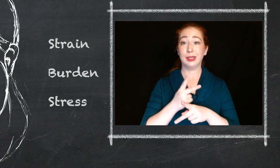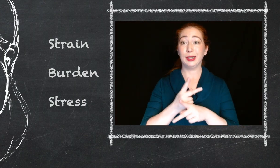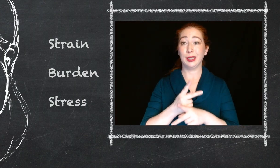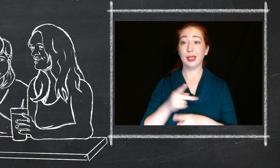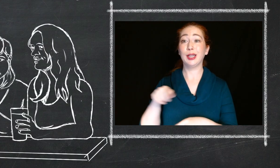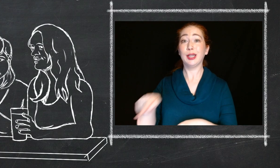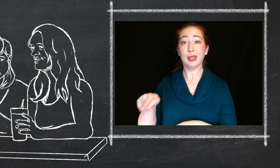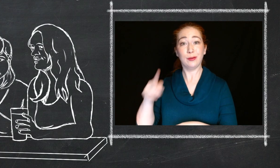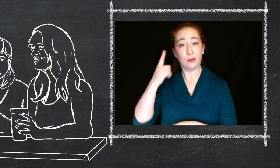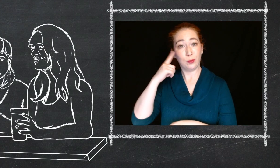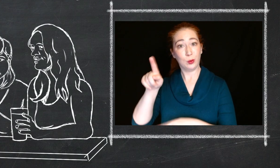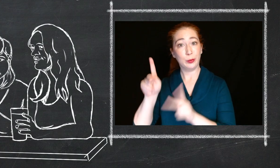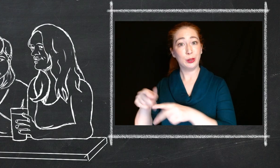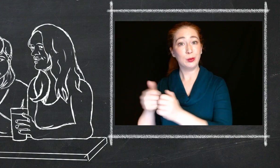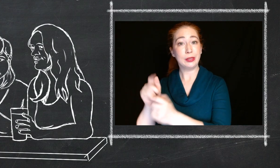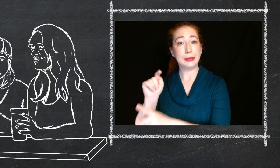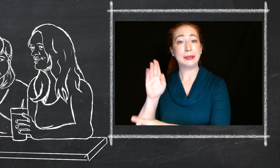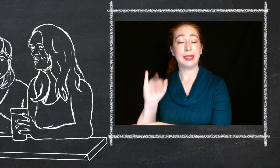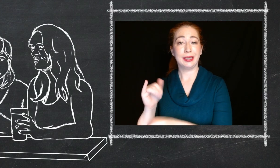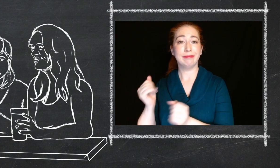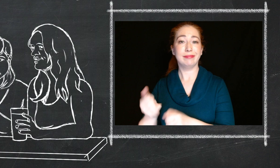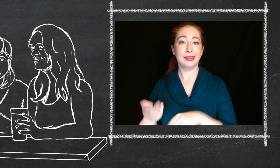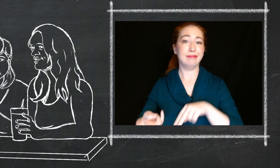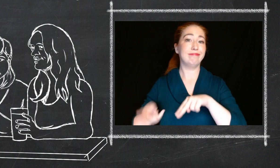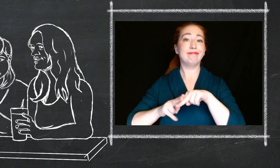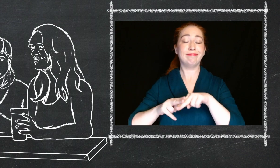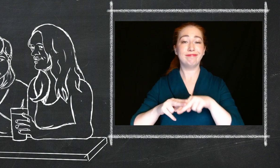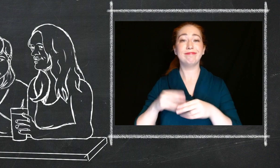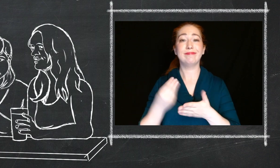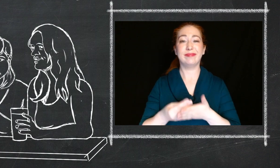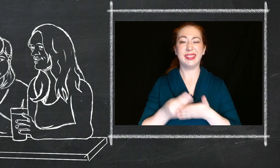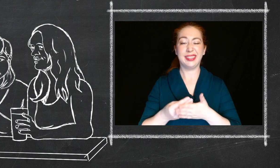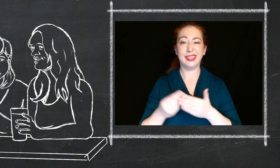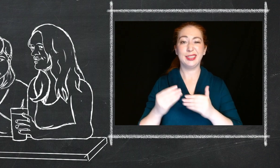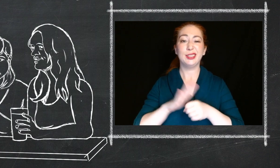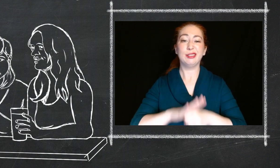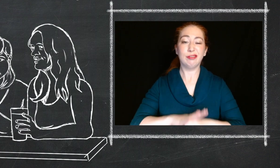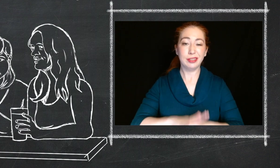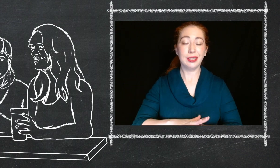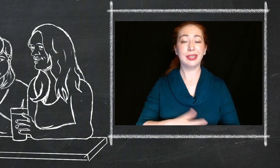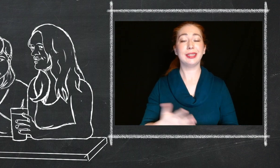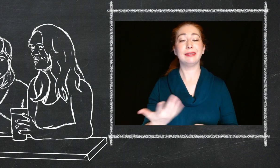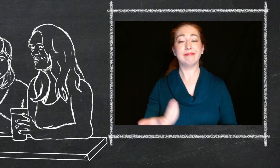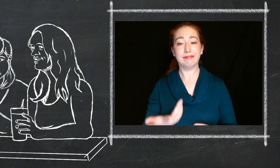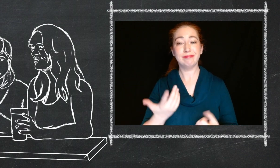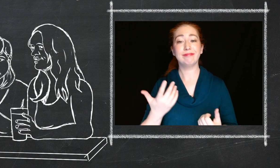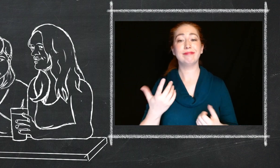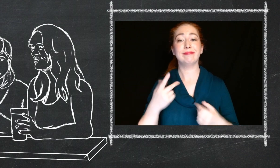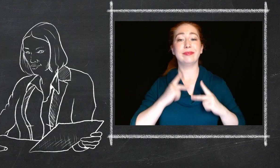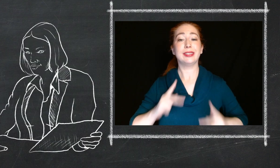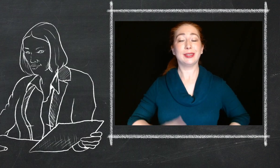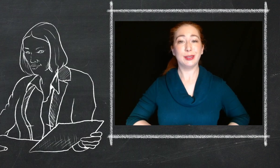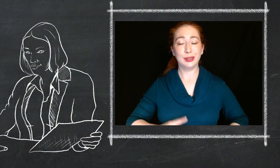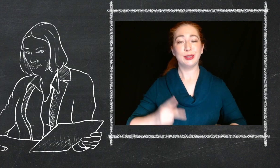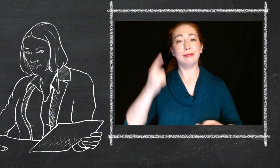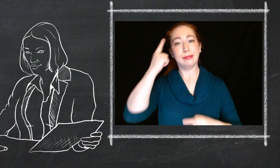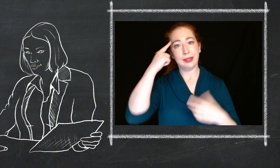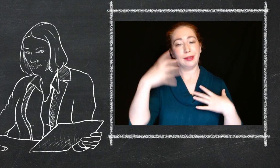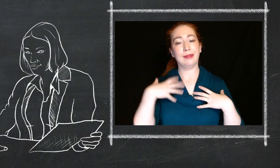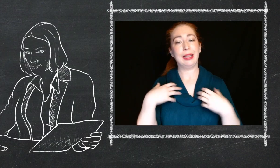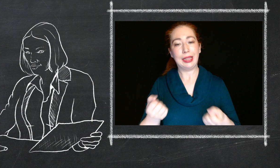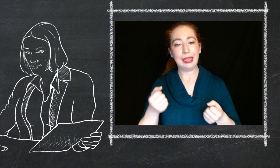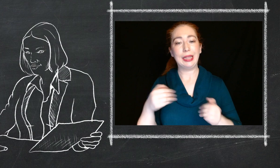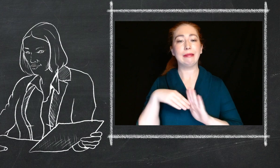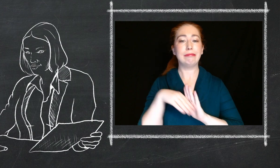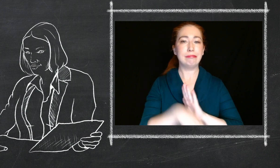Care partners may have negative changes in their physical activity, social activity, mental health, and their employment